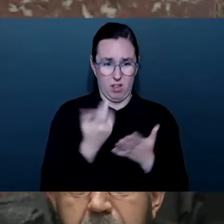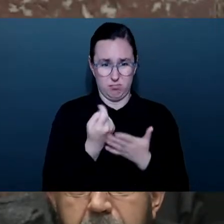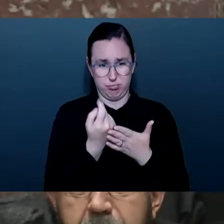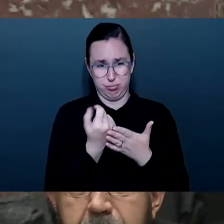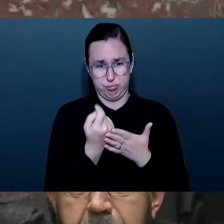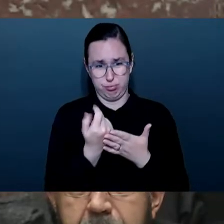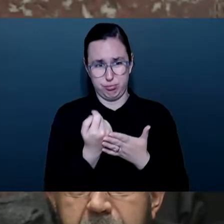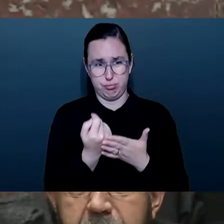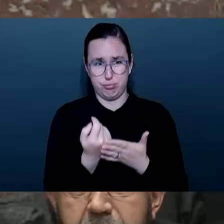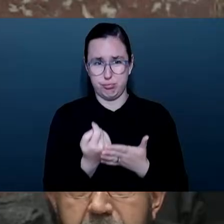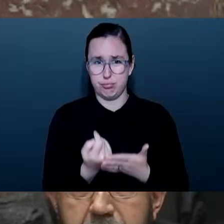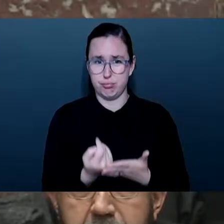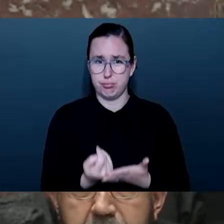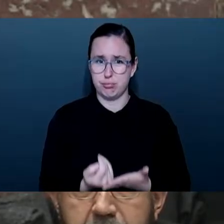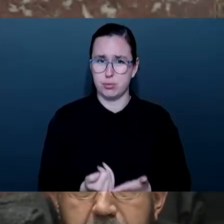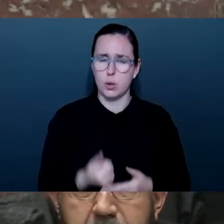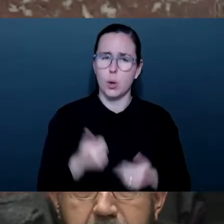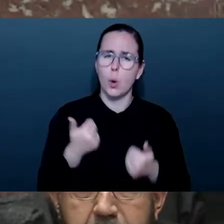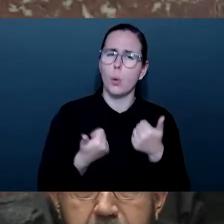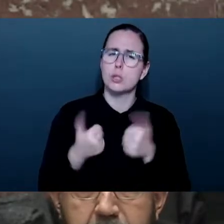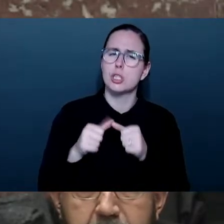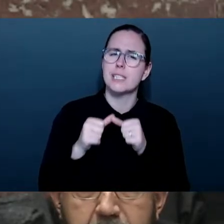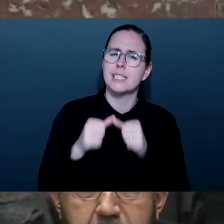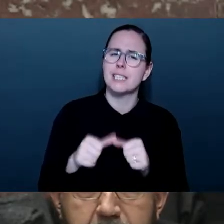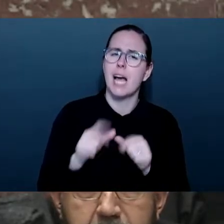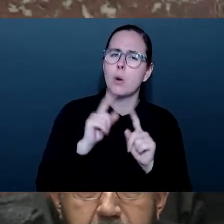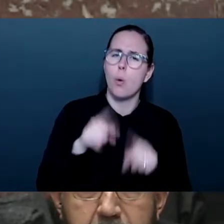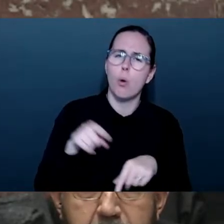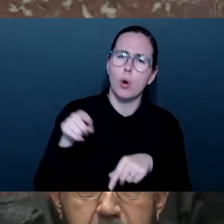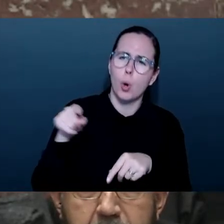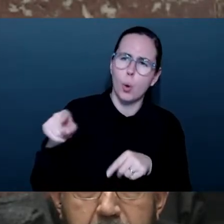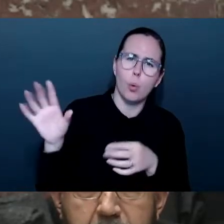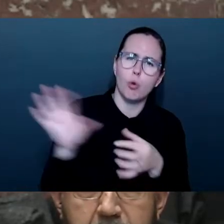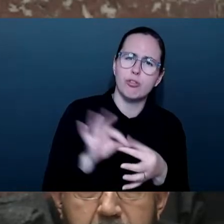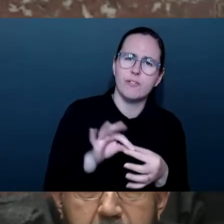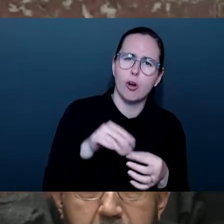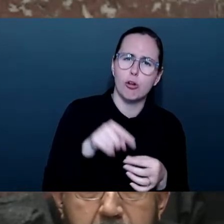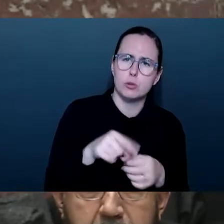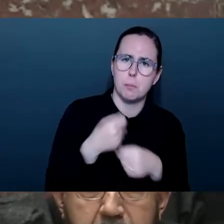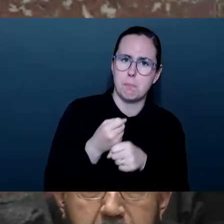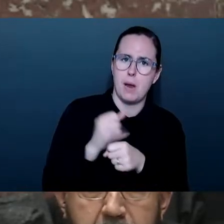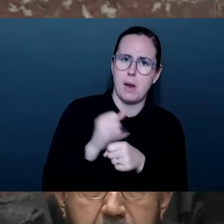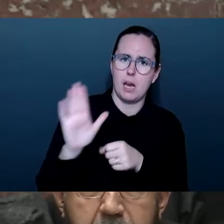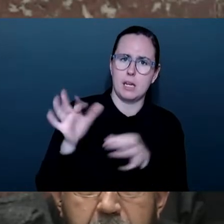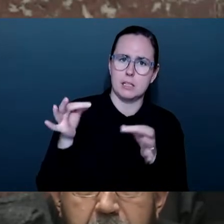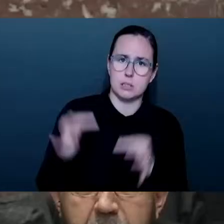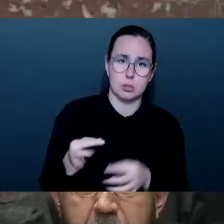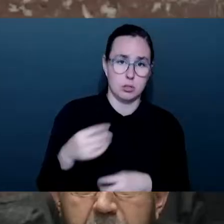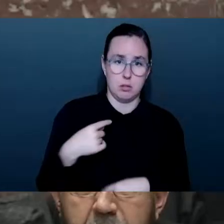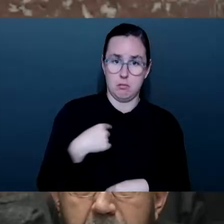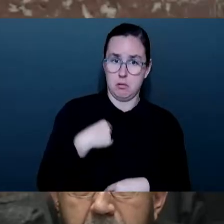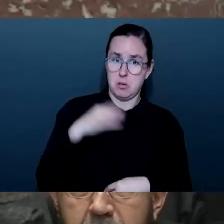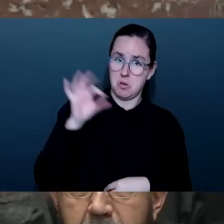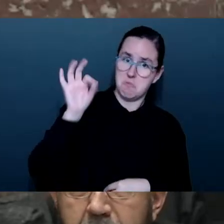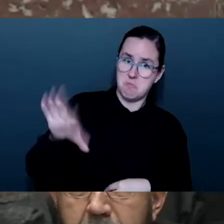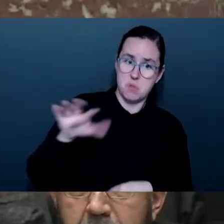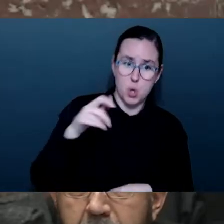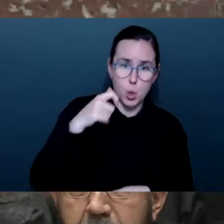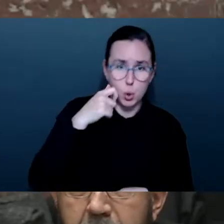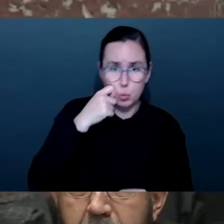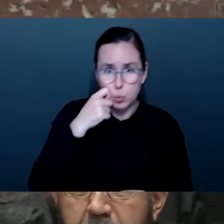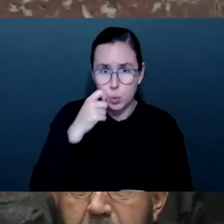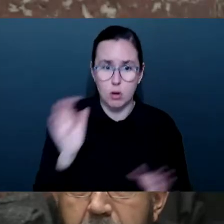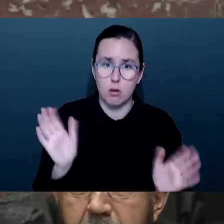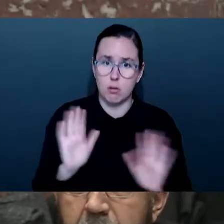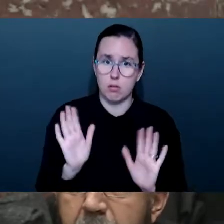this ruling? And I don't make this point of order to be sassy or rude at all. I'm truly curious as to what this rule means